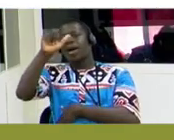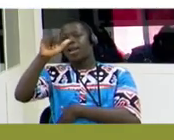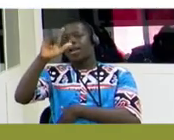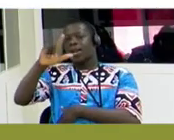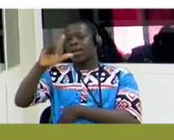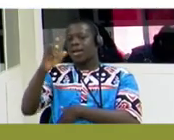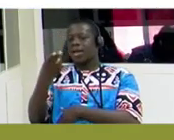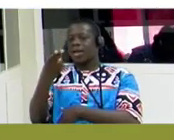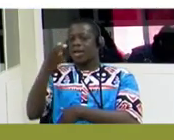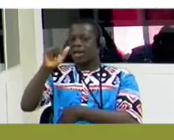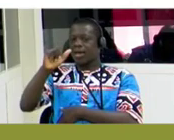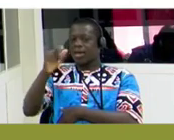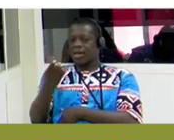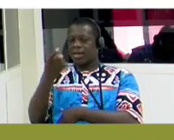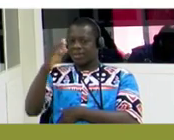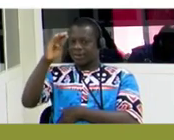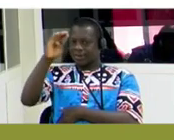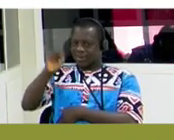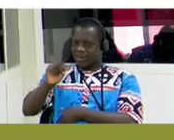And